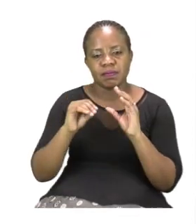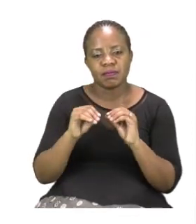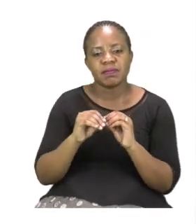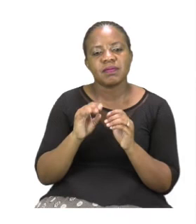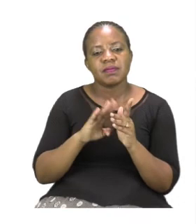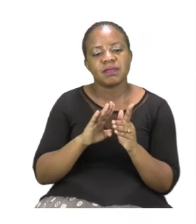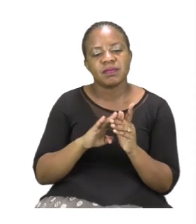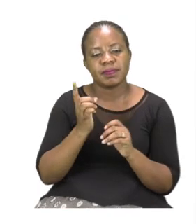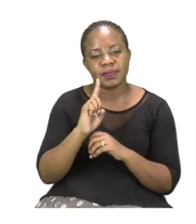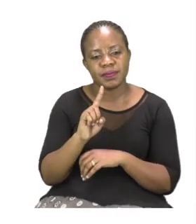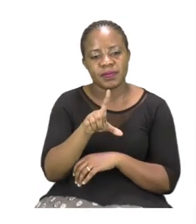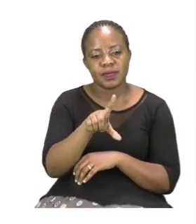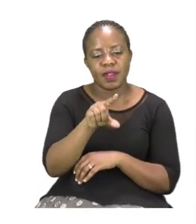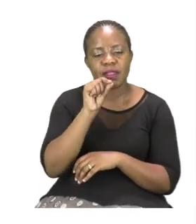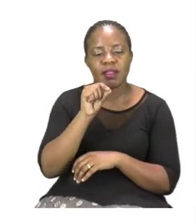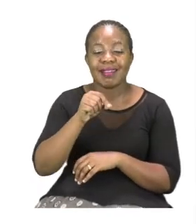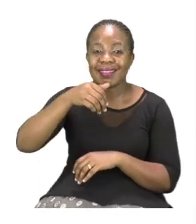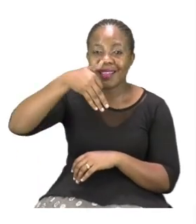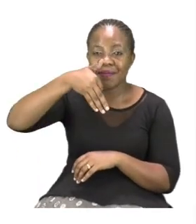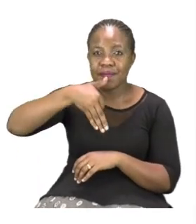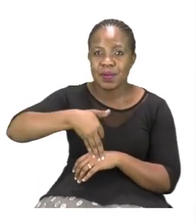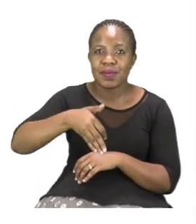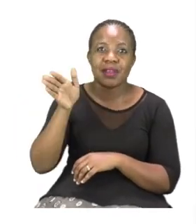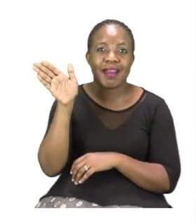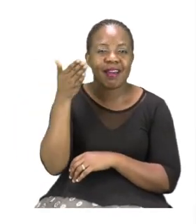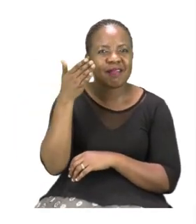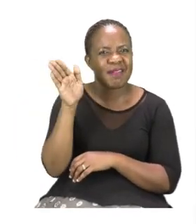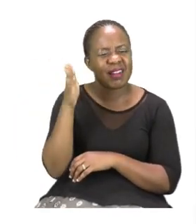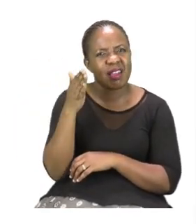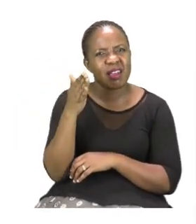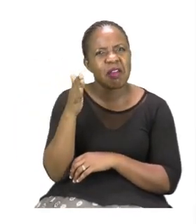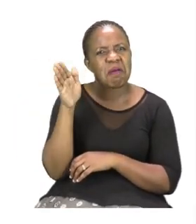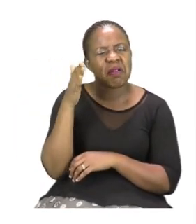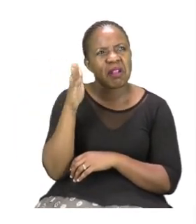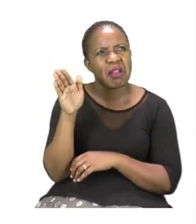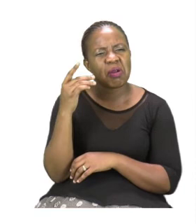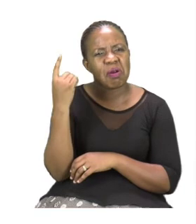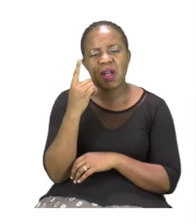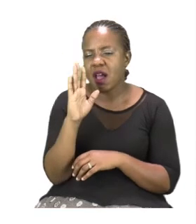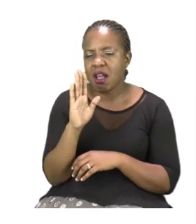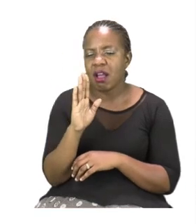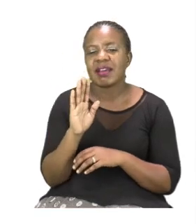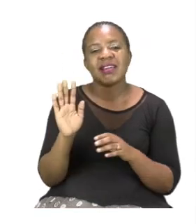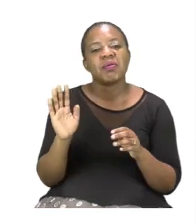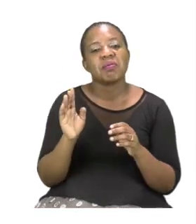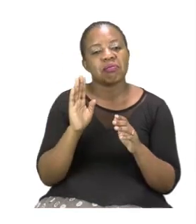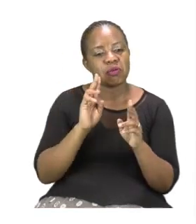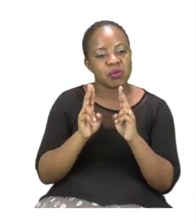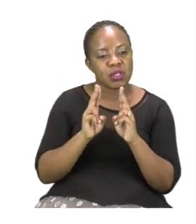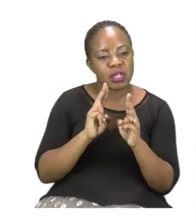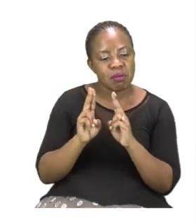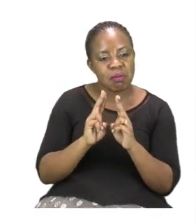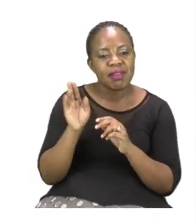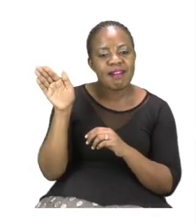about the Namibian flag, we are talking about the colors. Now, every country, boys and girls, has